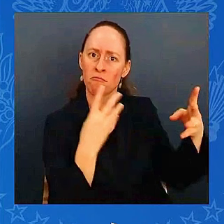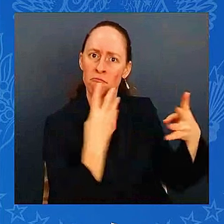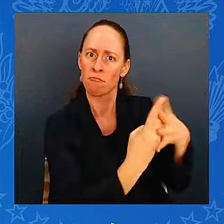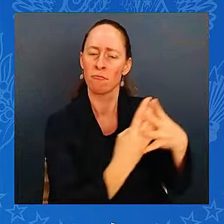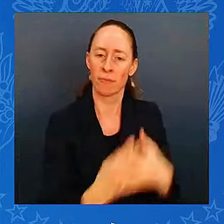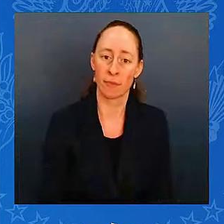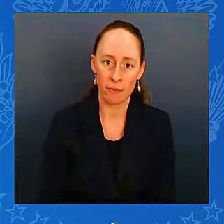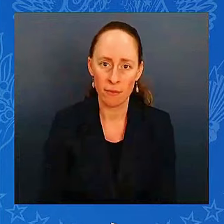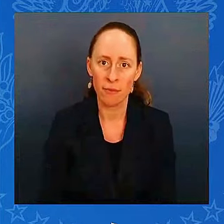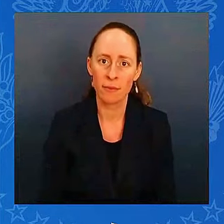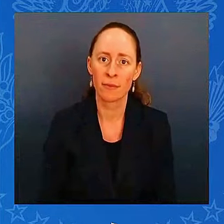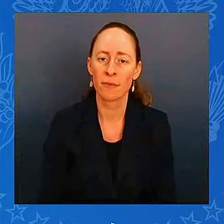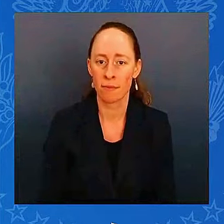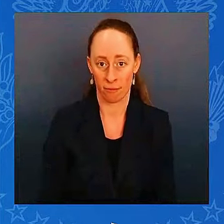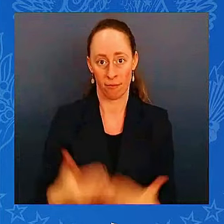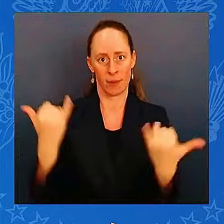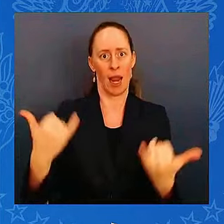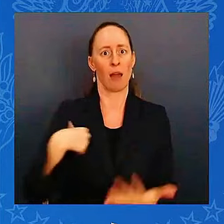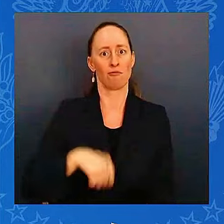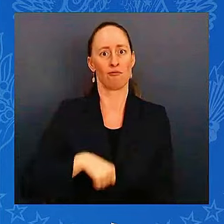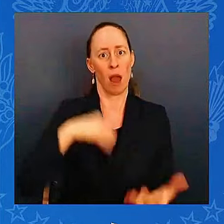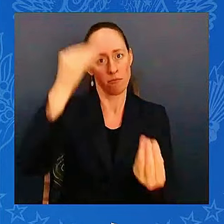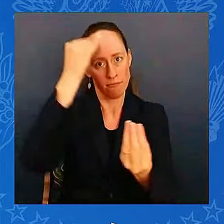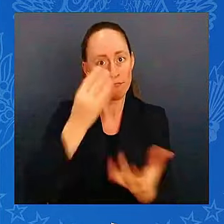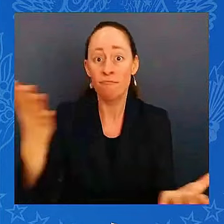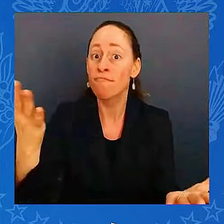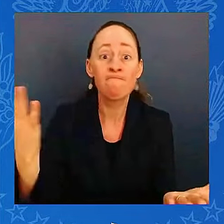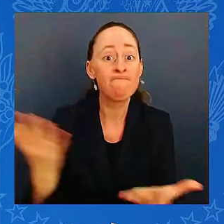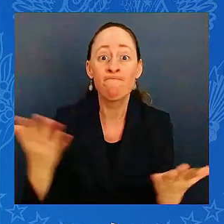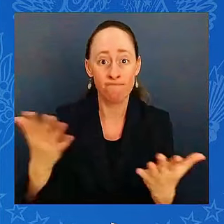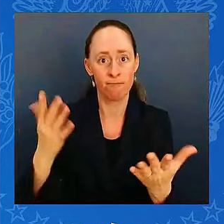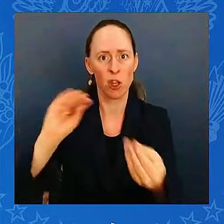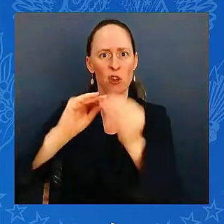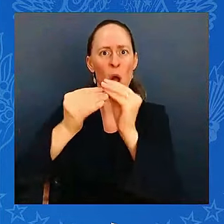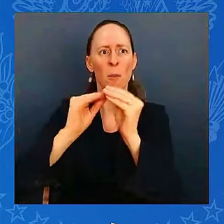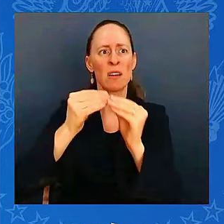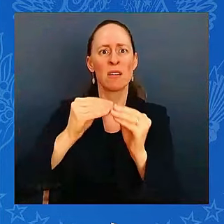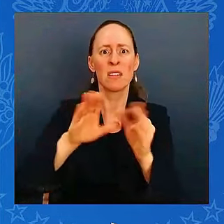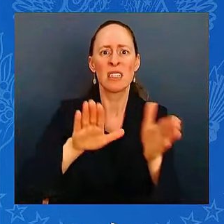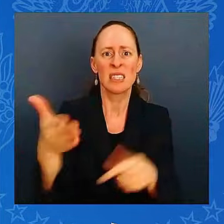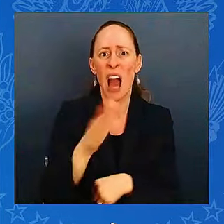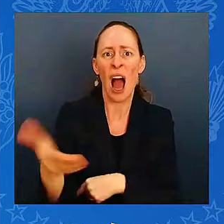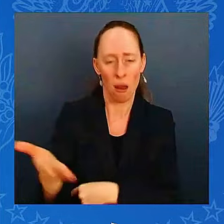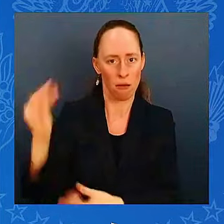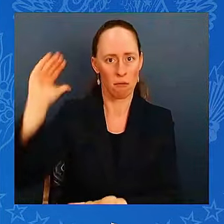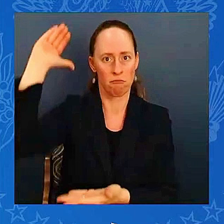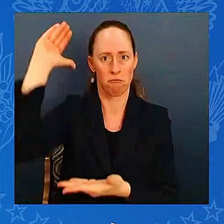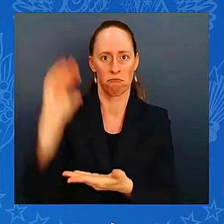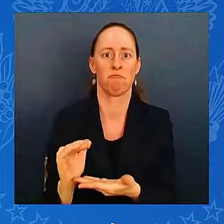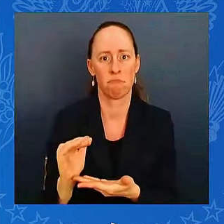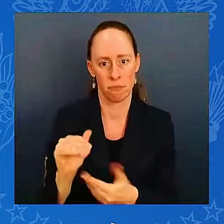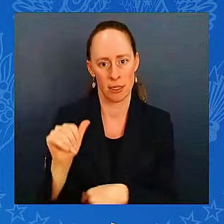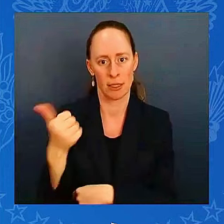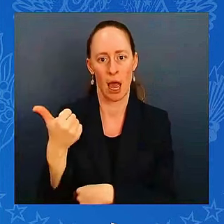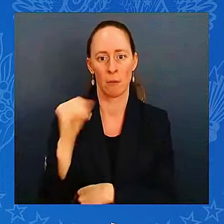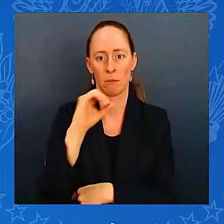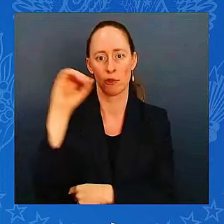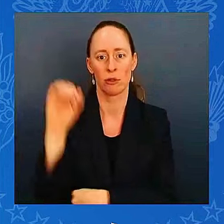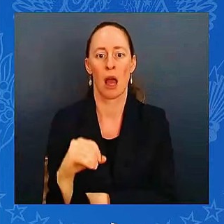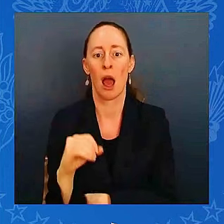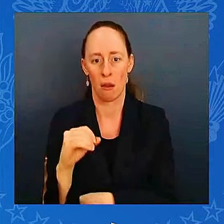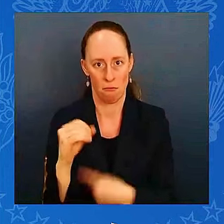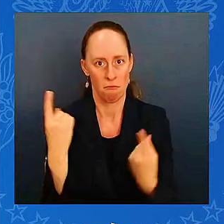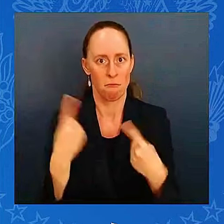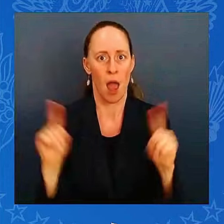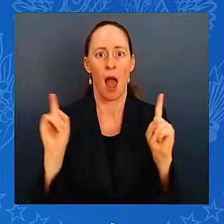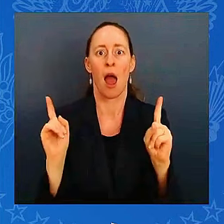drop. That's the largest decrease on record. Folks, this matters. These aren't just